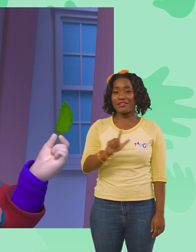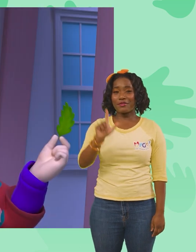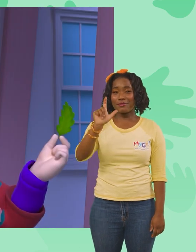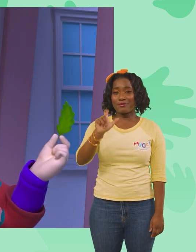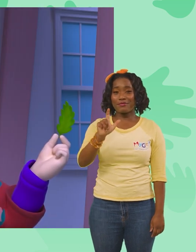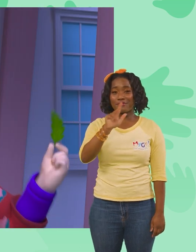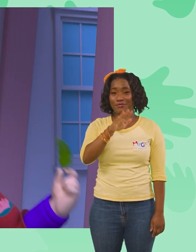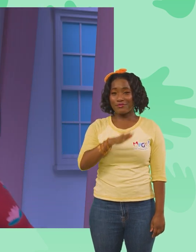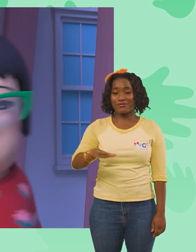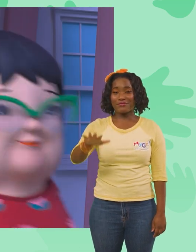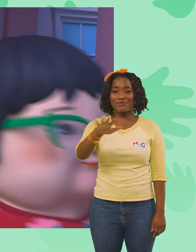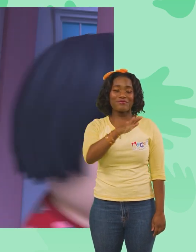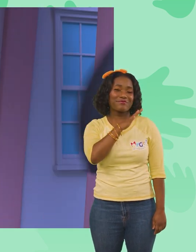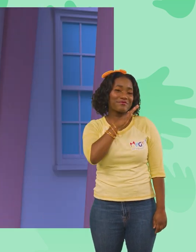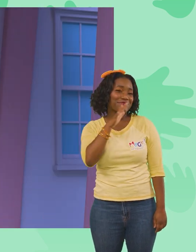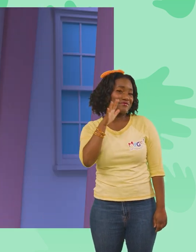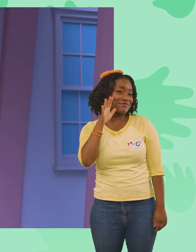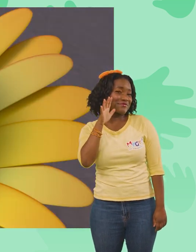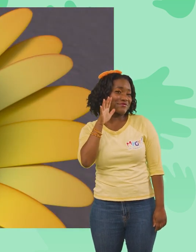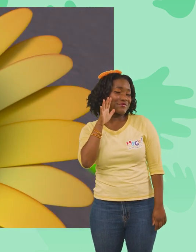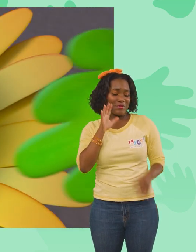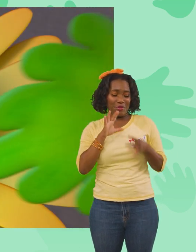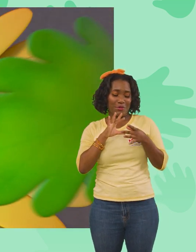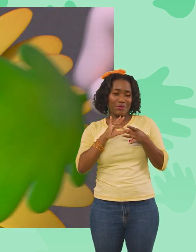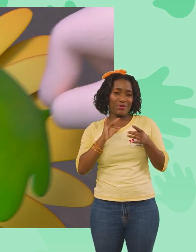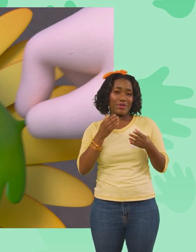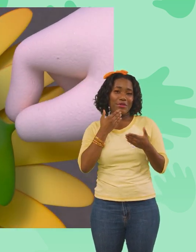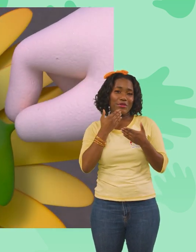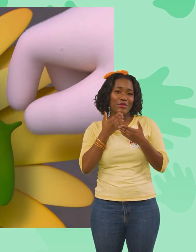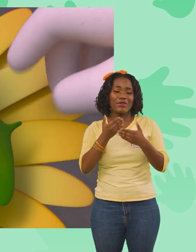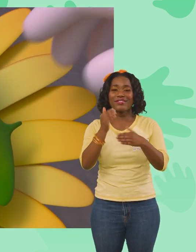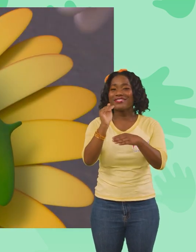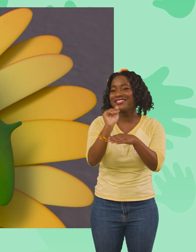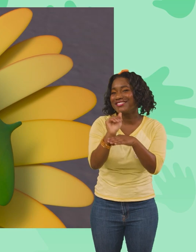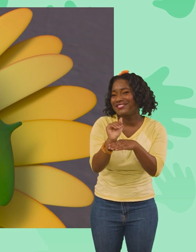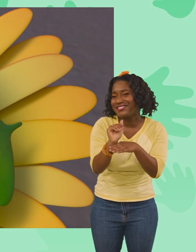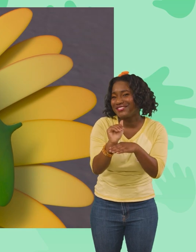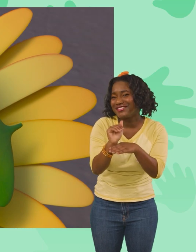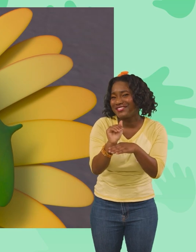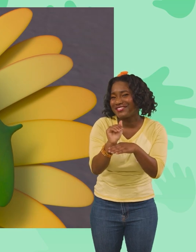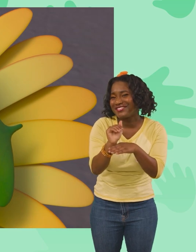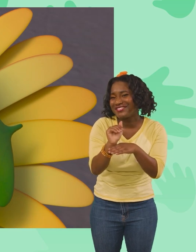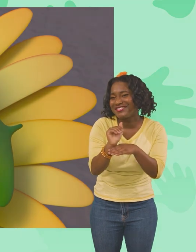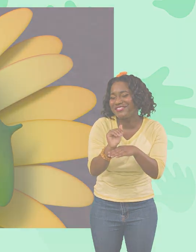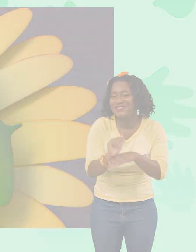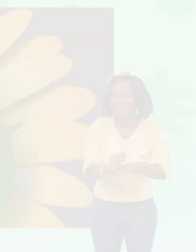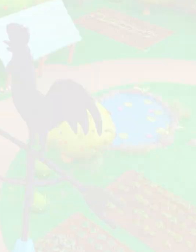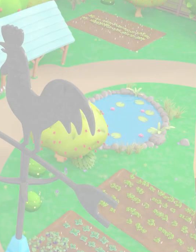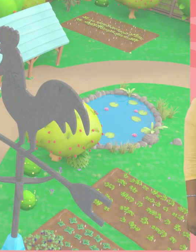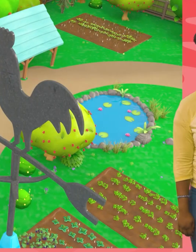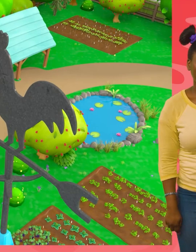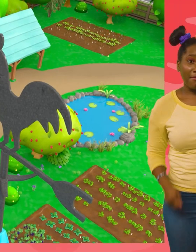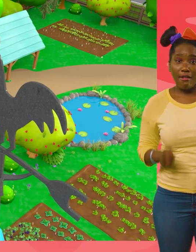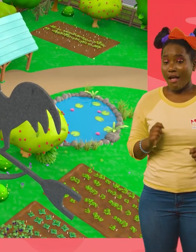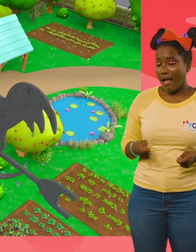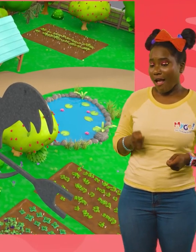On Lellobee City Farm, we say good night.